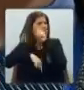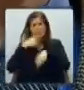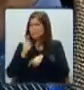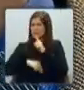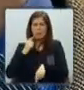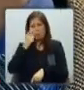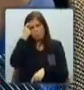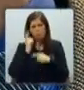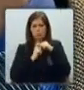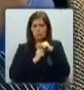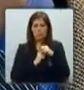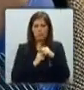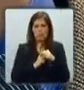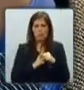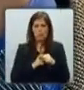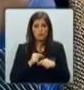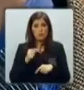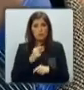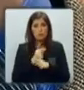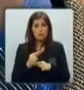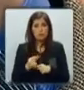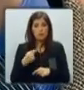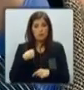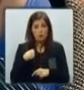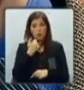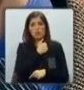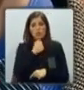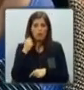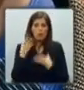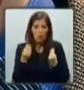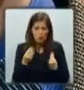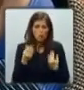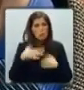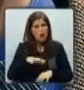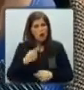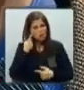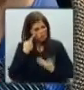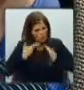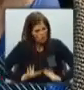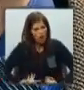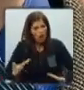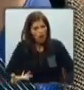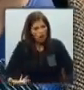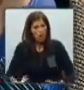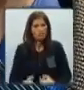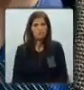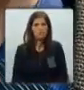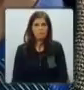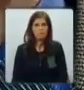incurable optimist, because when I went all of this, through this, and